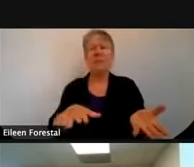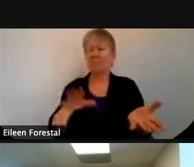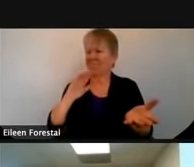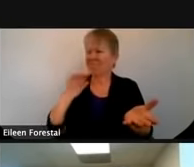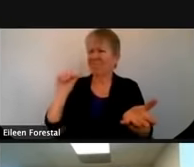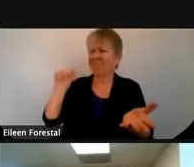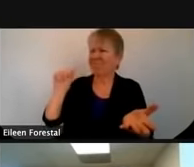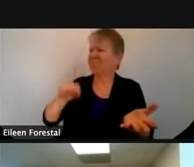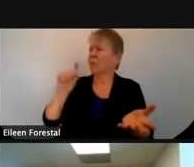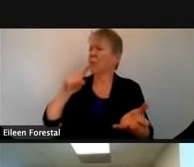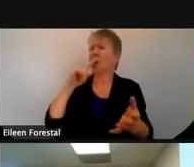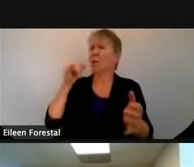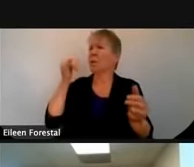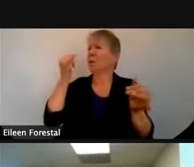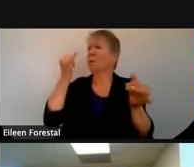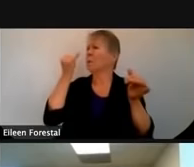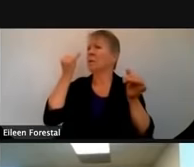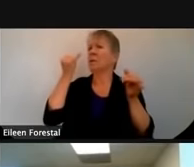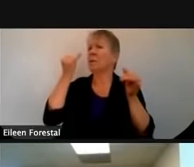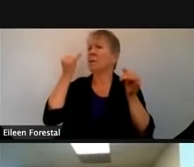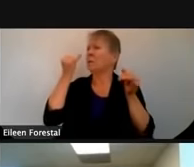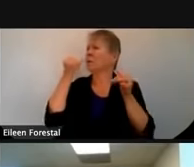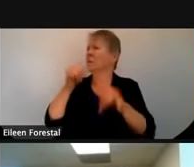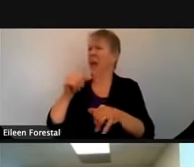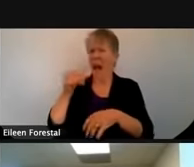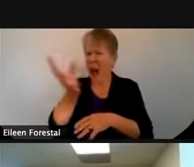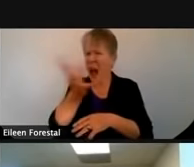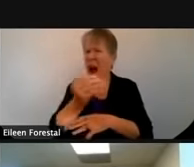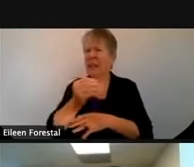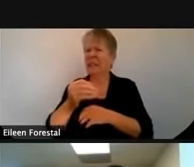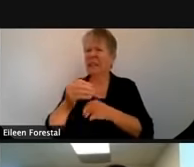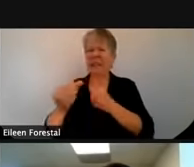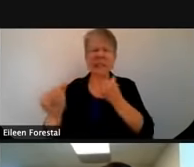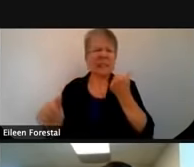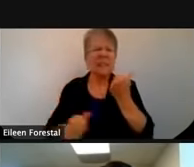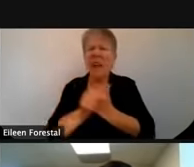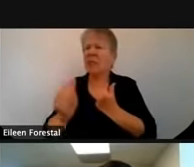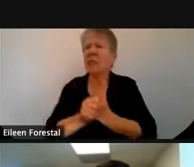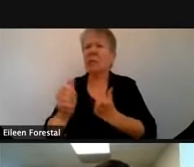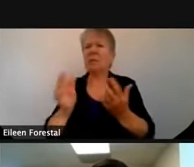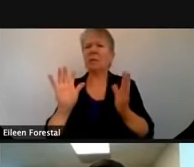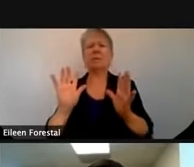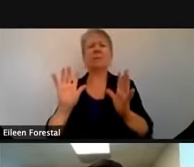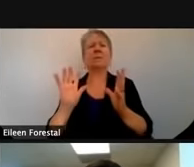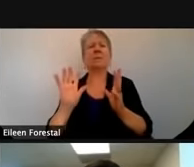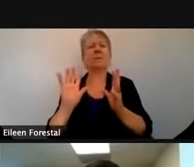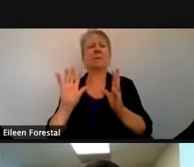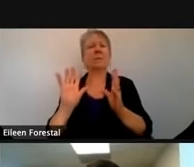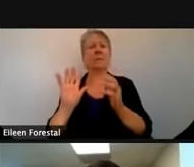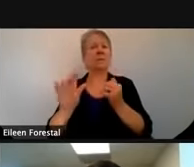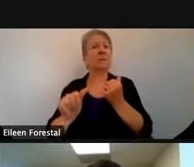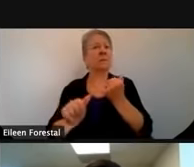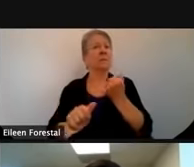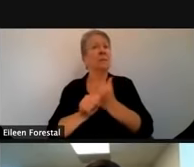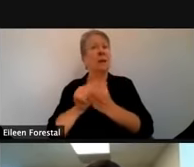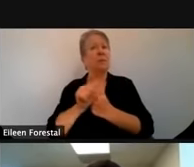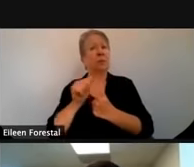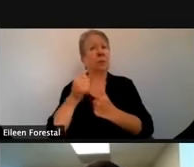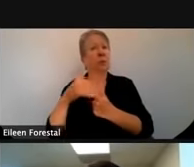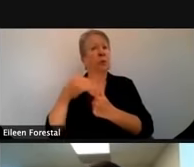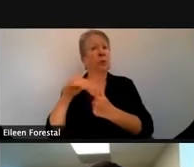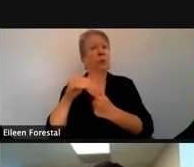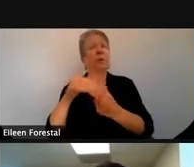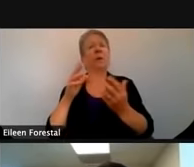my own taste, a lot more weight on the dangerous side. Silly because I don't know what that accomplished. If you want to get your guy